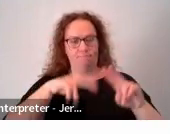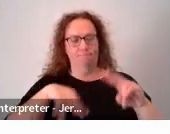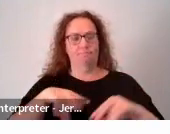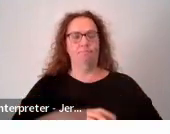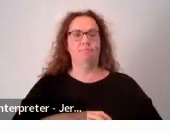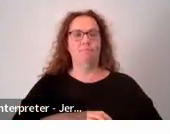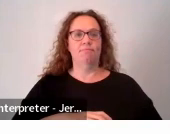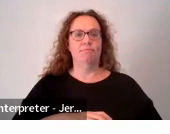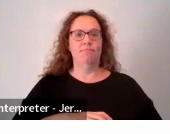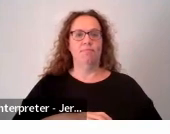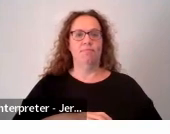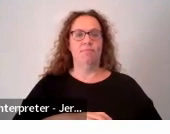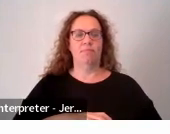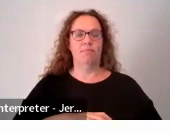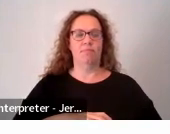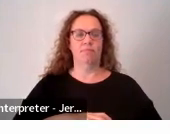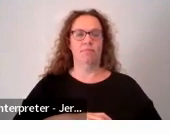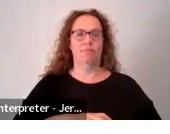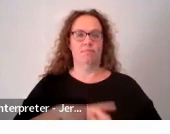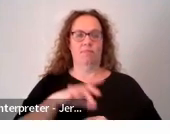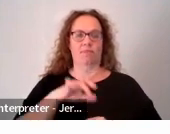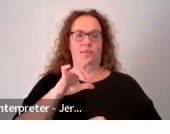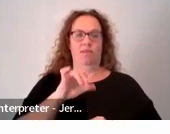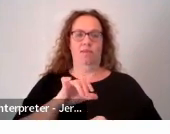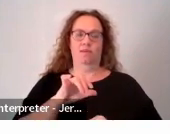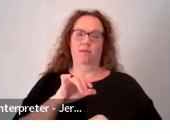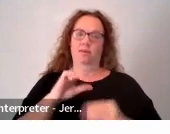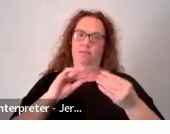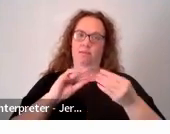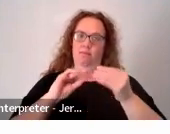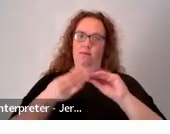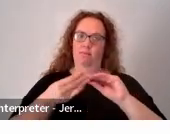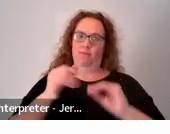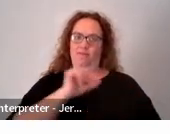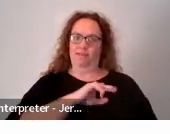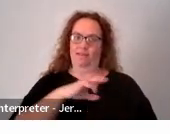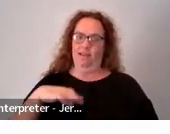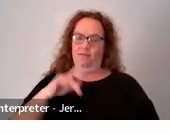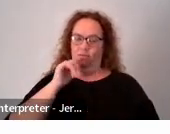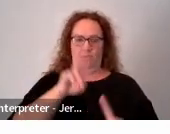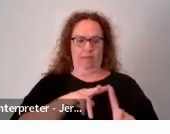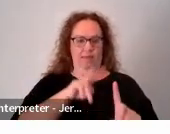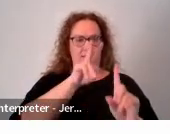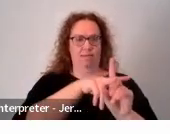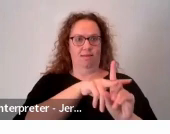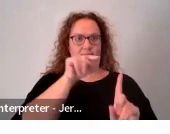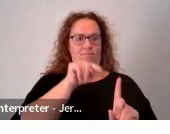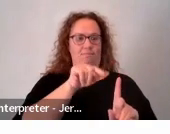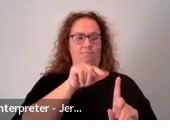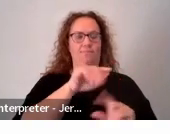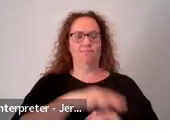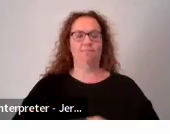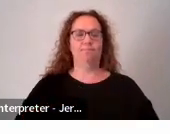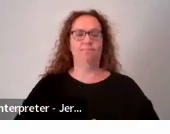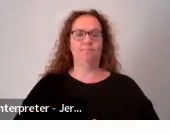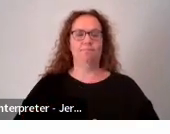and the relative number of staff who will be assigned to that because just